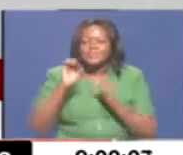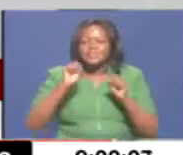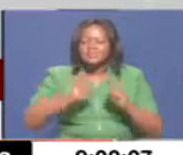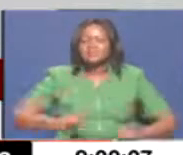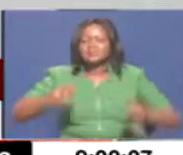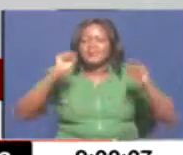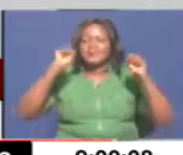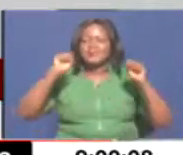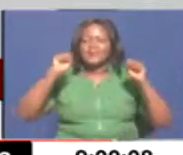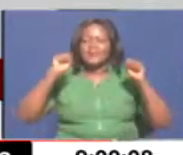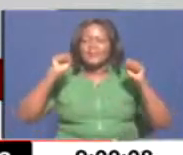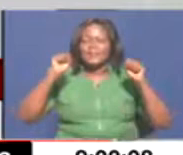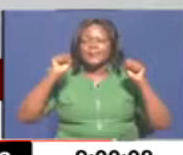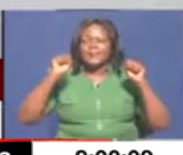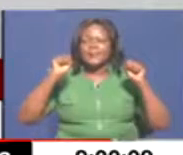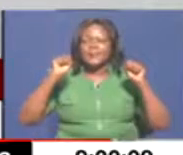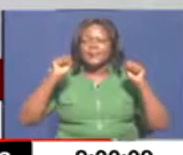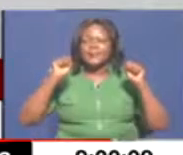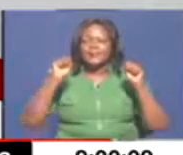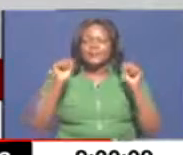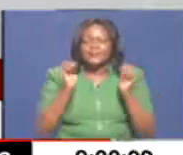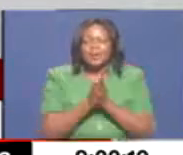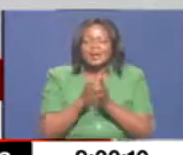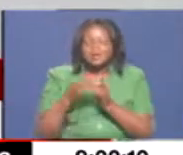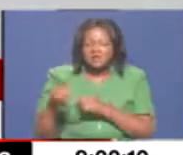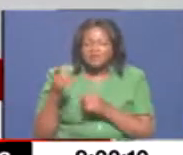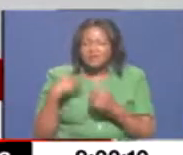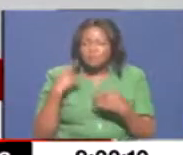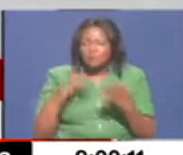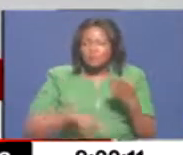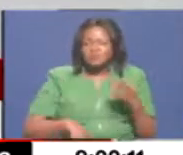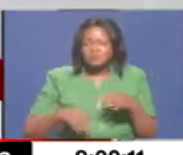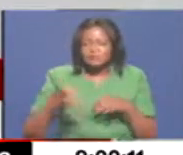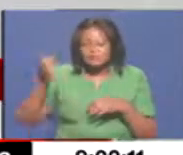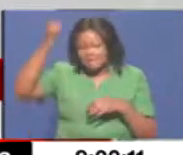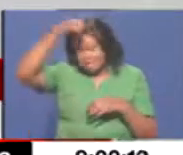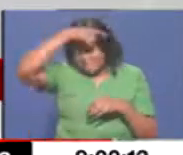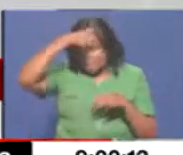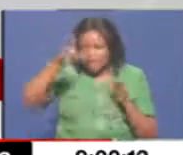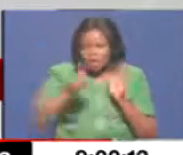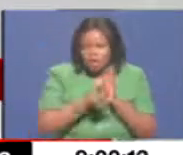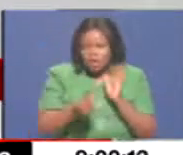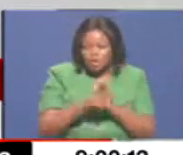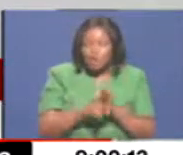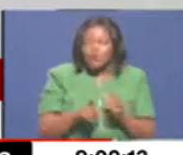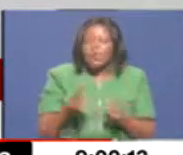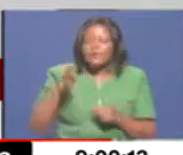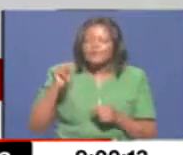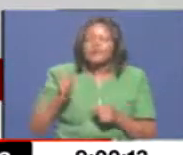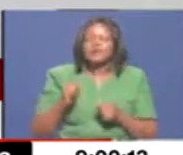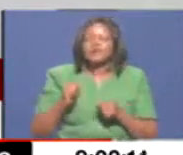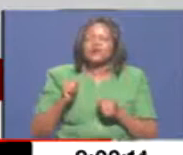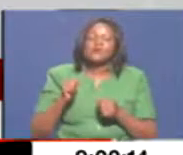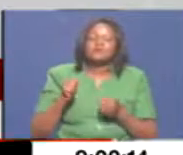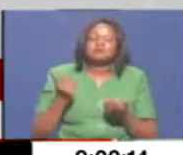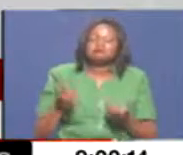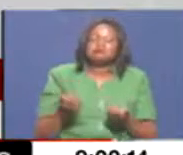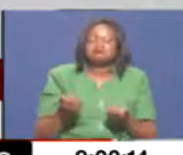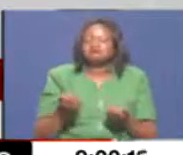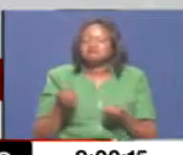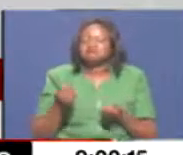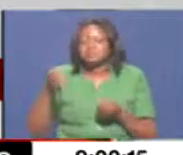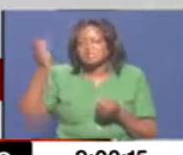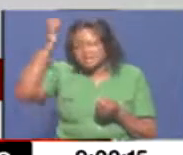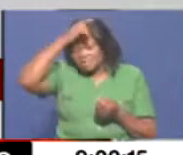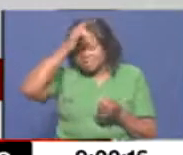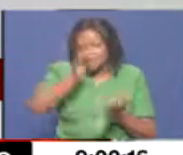Wafula Chebukati. And Chiloba holds, among others, a degree in law, a Master's of Arts degree, and a Master of Science degree in